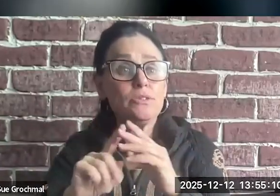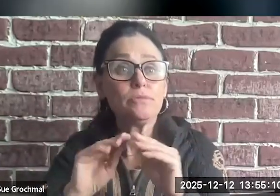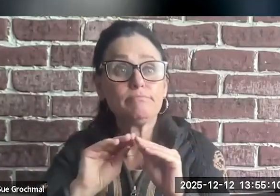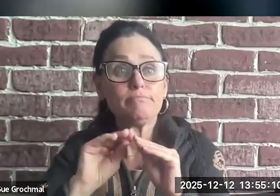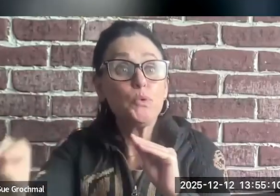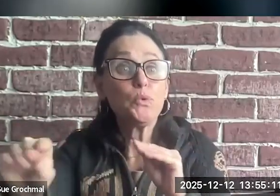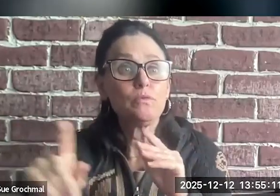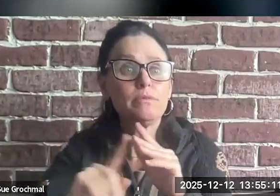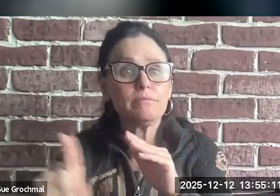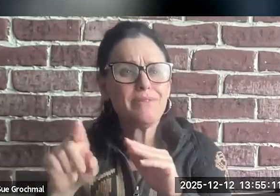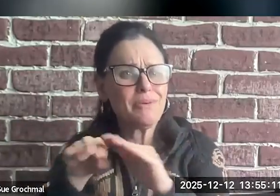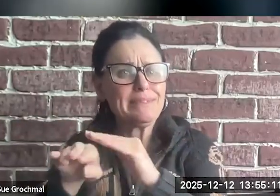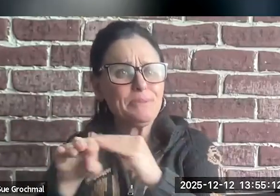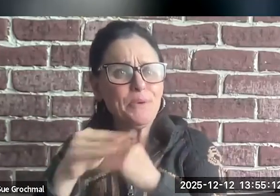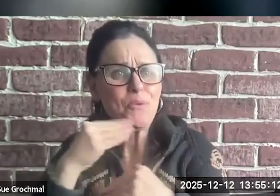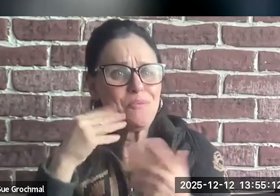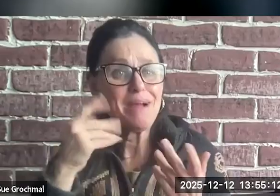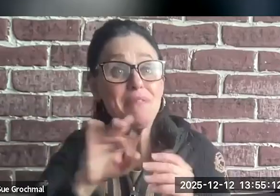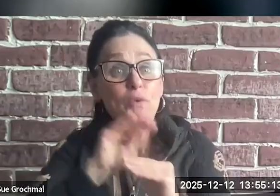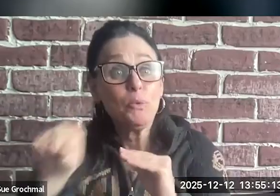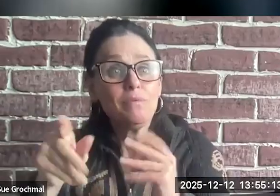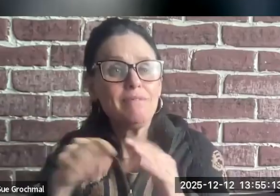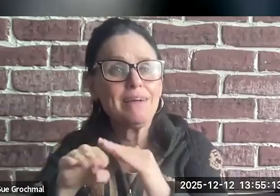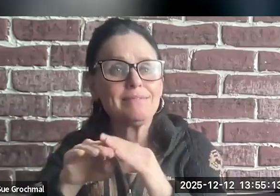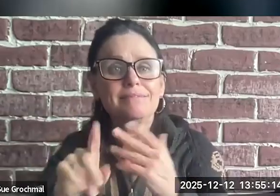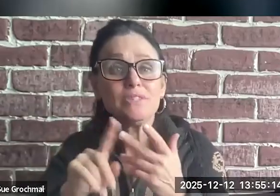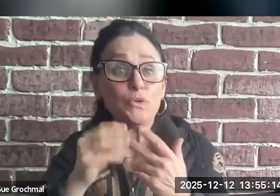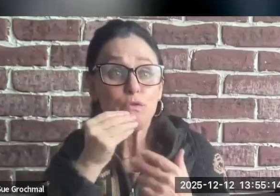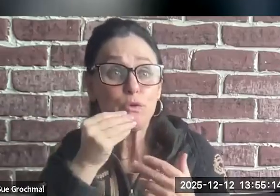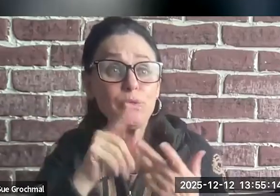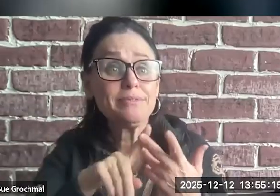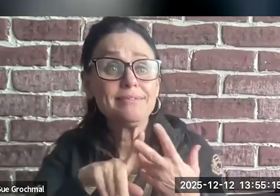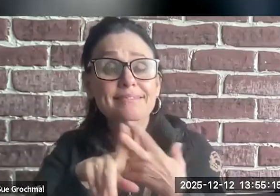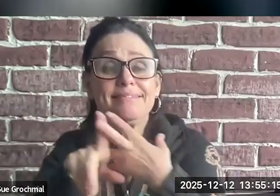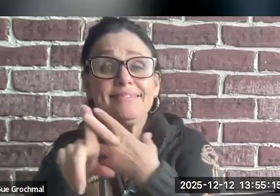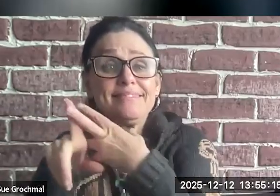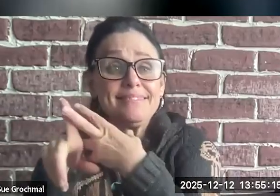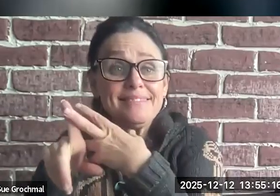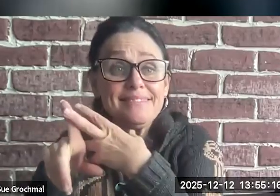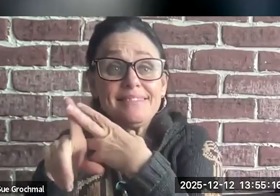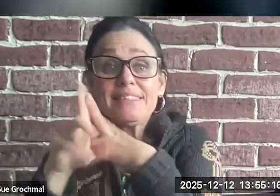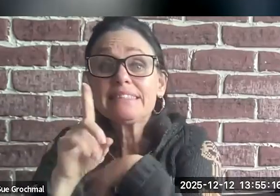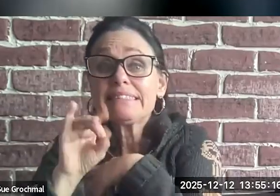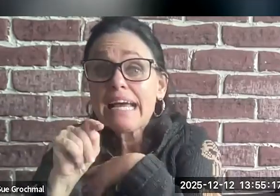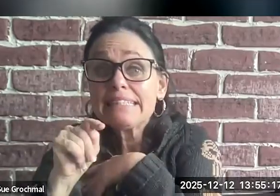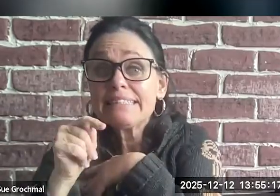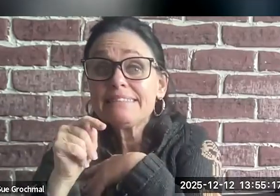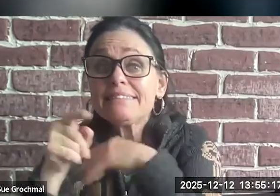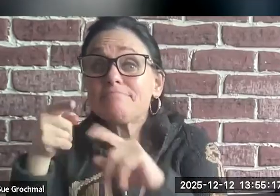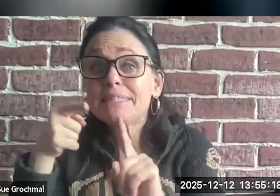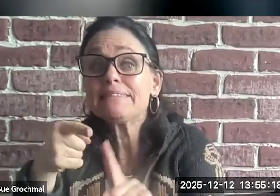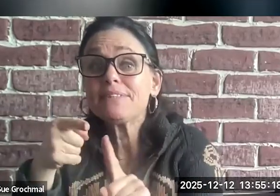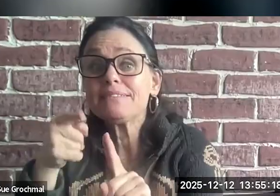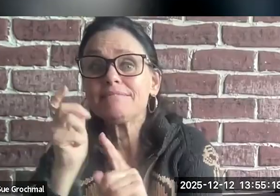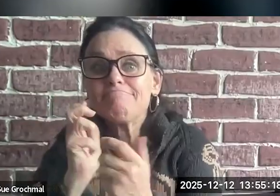that they're accessible homes, right? Or they have access to food, or maybe their specific dietary needs aren't